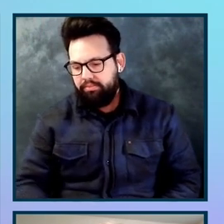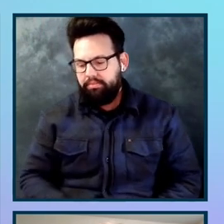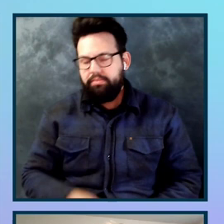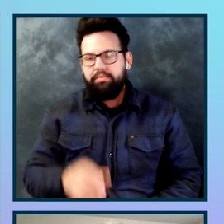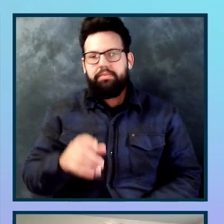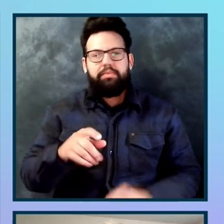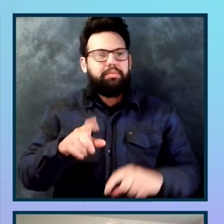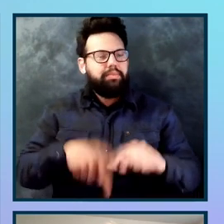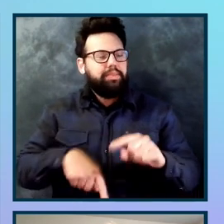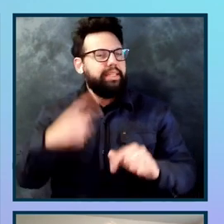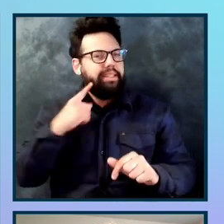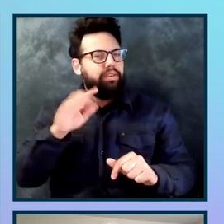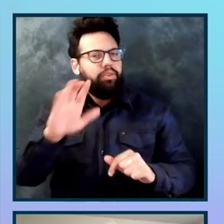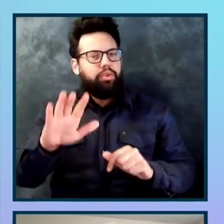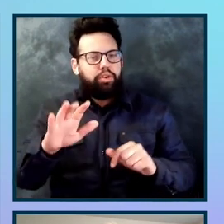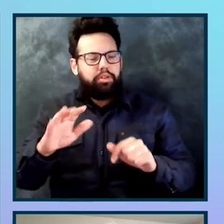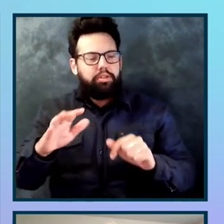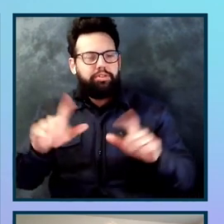reader. Yep.